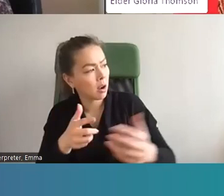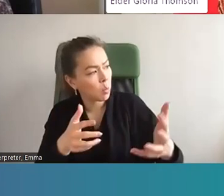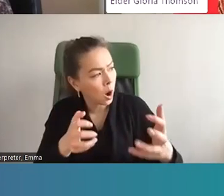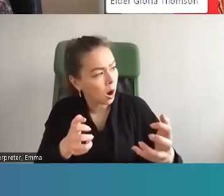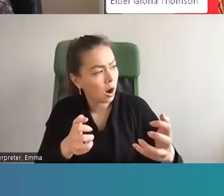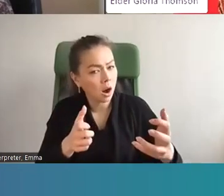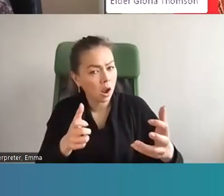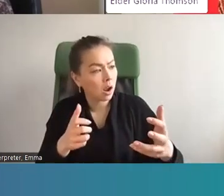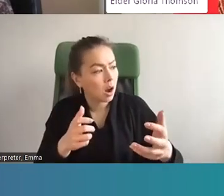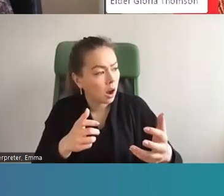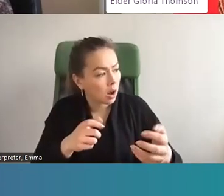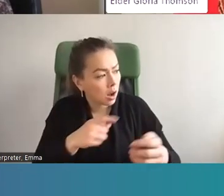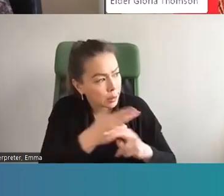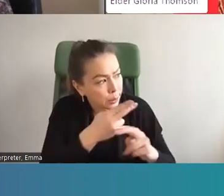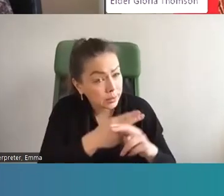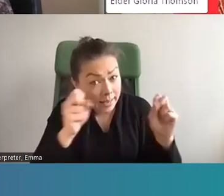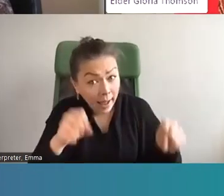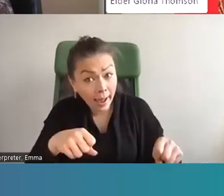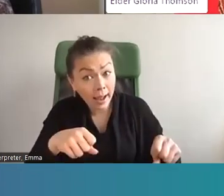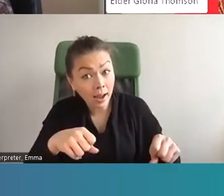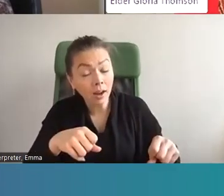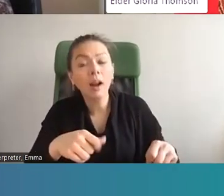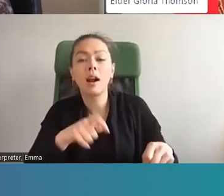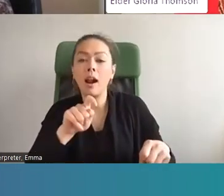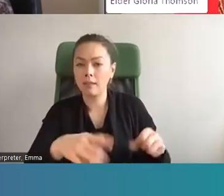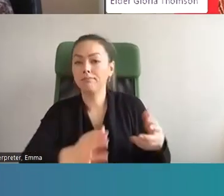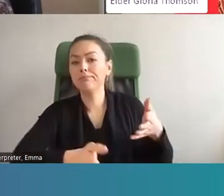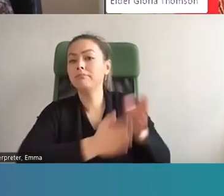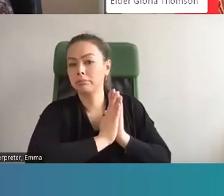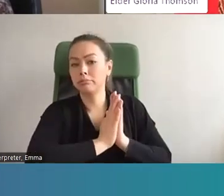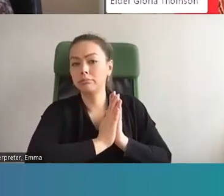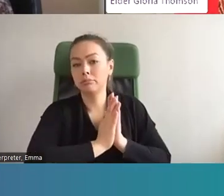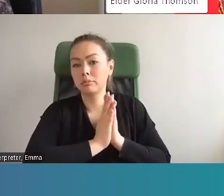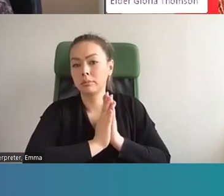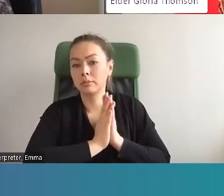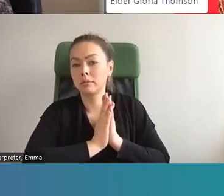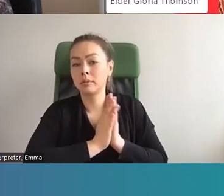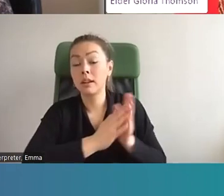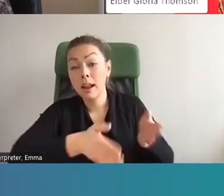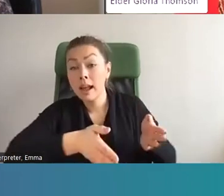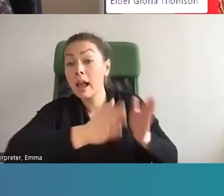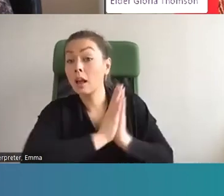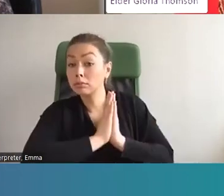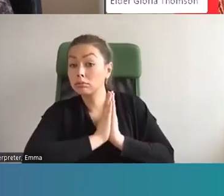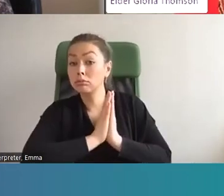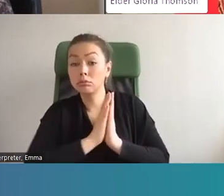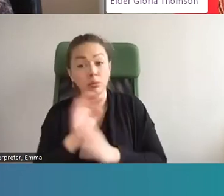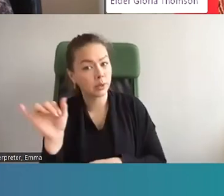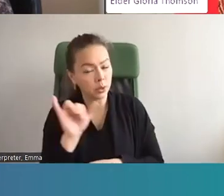permission. And they had to, you know, come through ceremony in order to validate